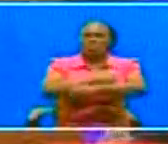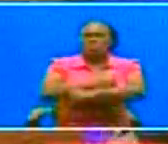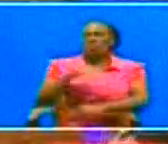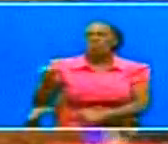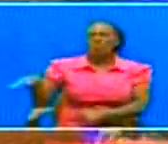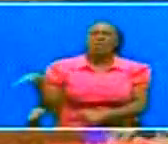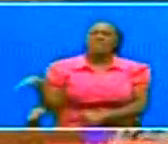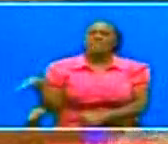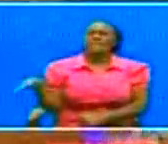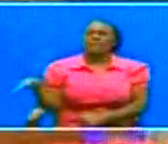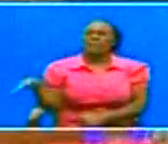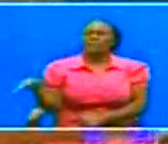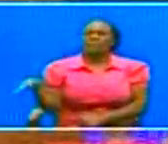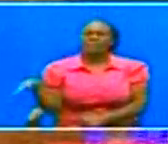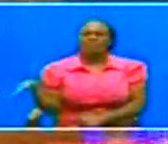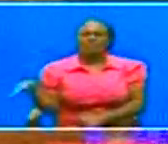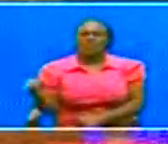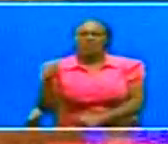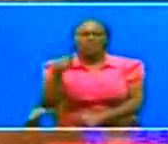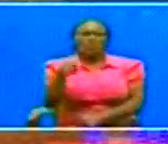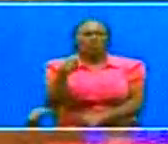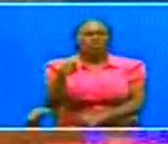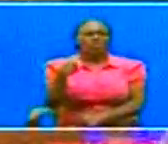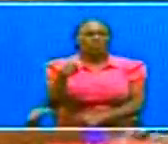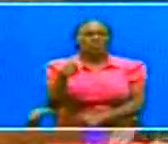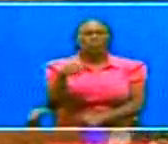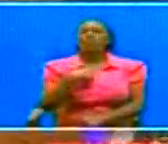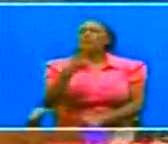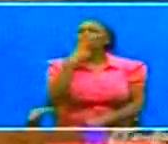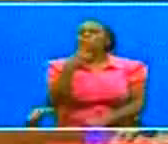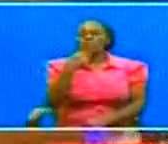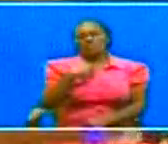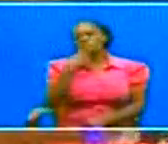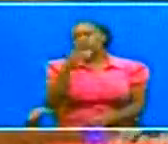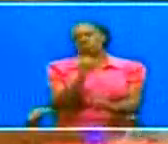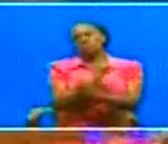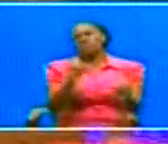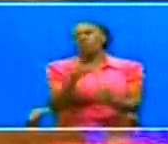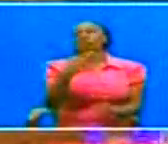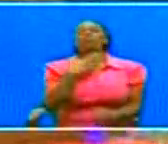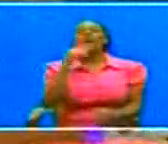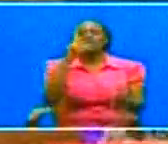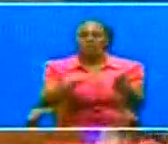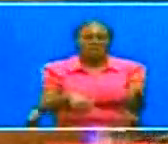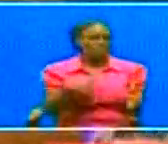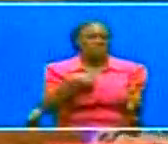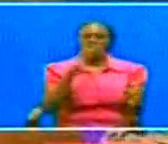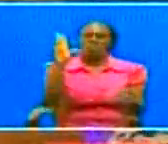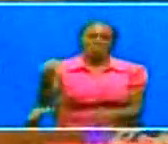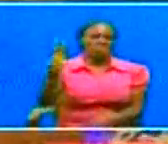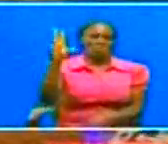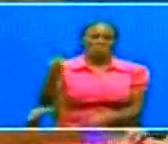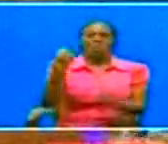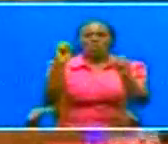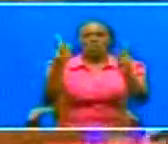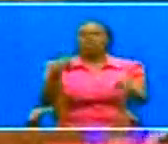you just like... And then they're like, come on, smoke a joint. I'm like, no, I don't smoke. Do you want... I'm like, no, I don't do that.